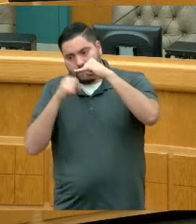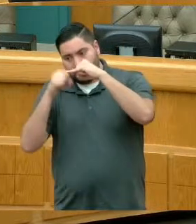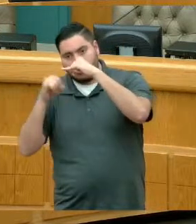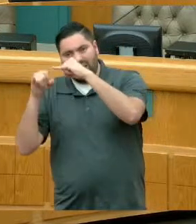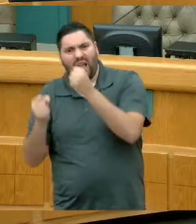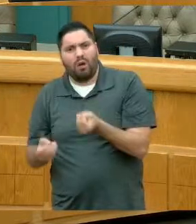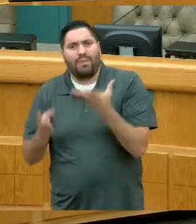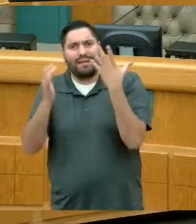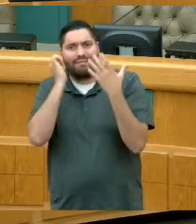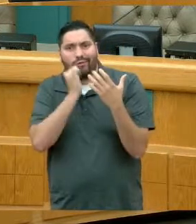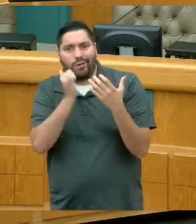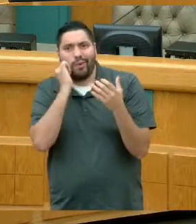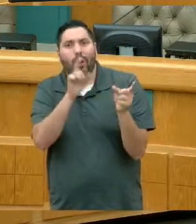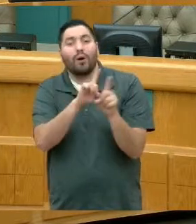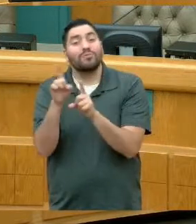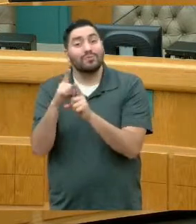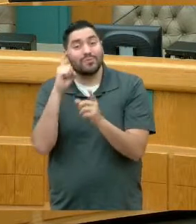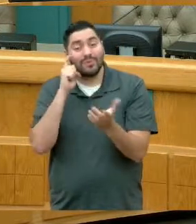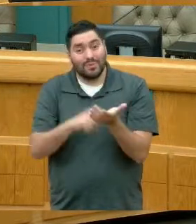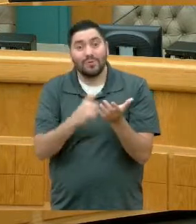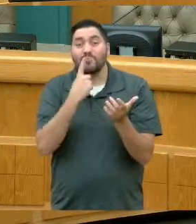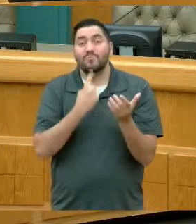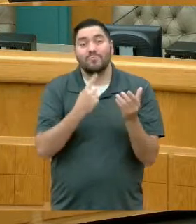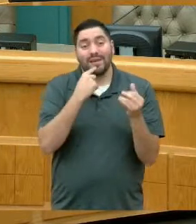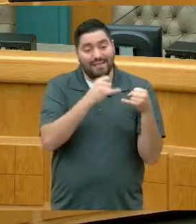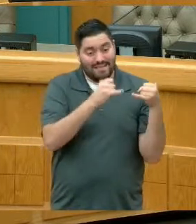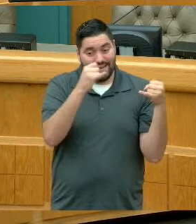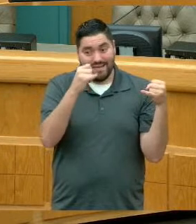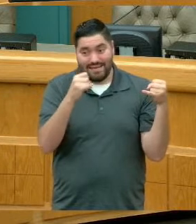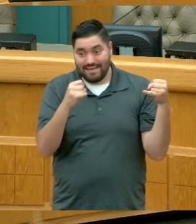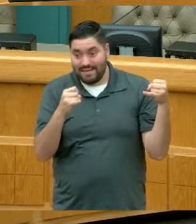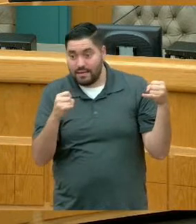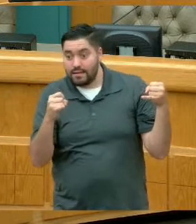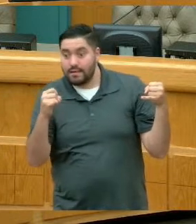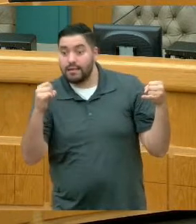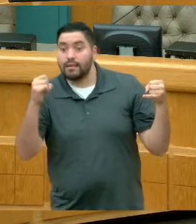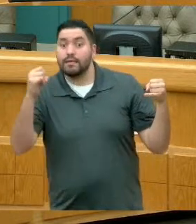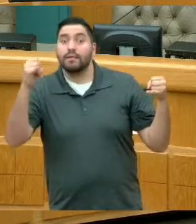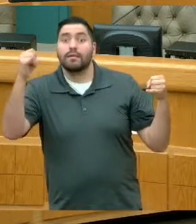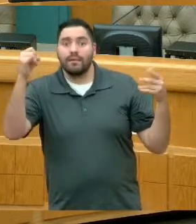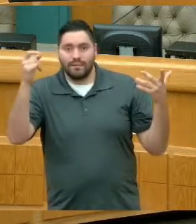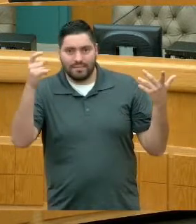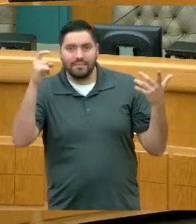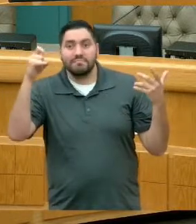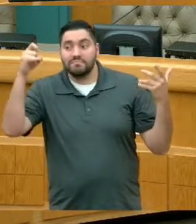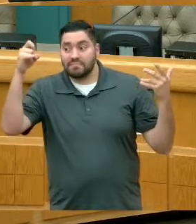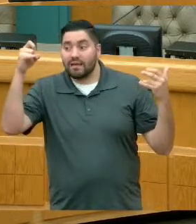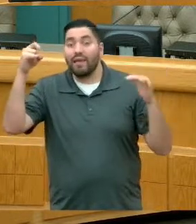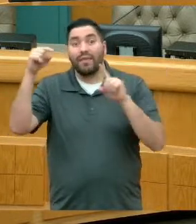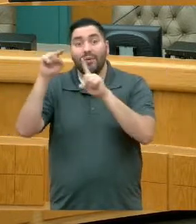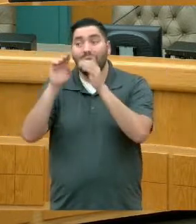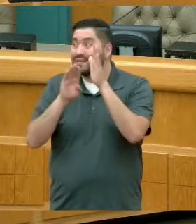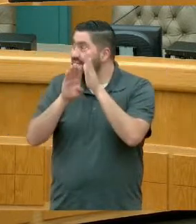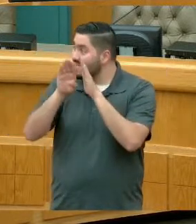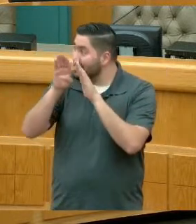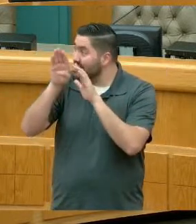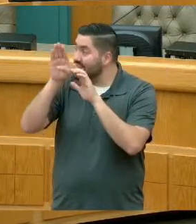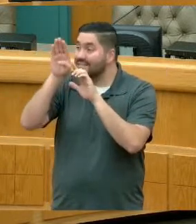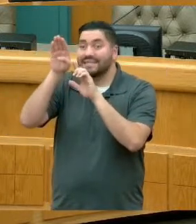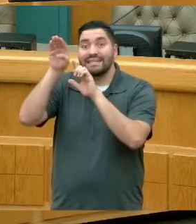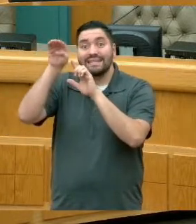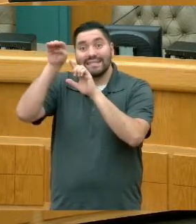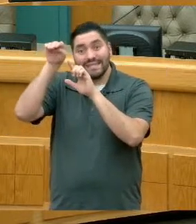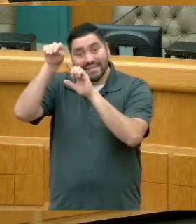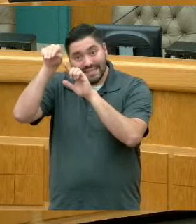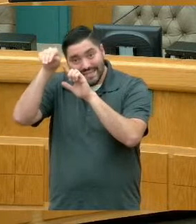or indicated by the bars that show you the daily cases per day. But you can also see the red line